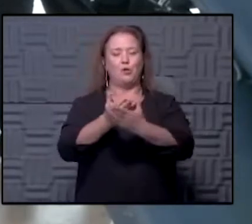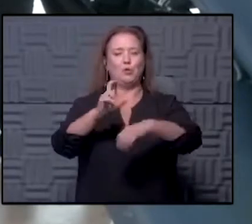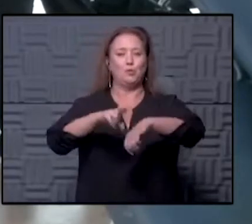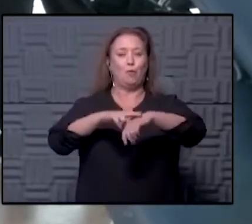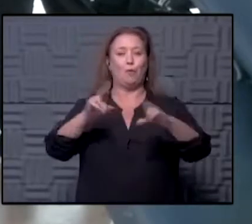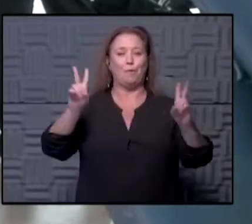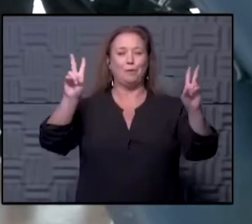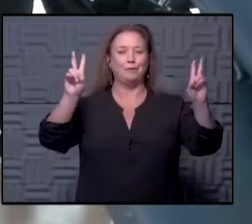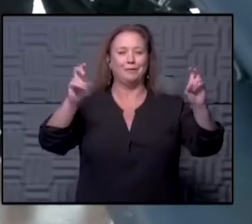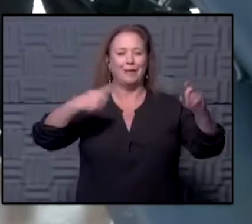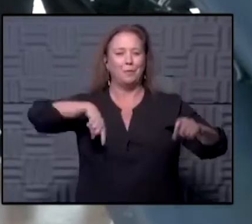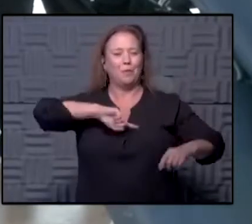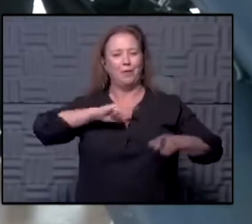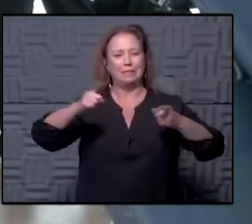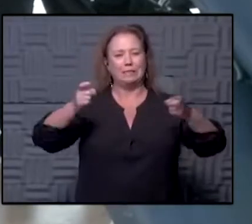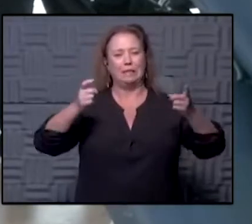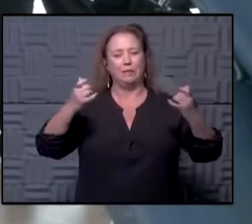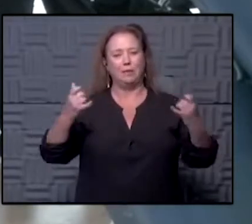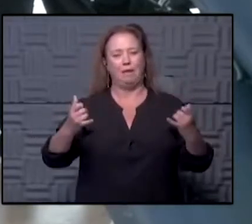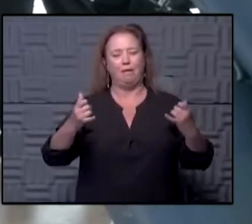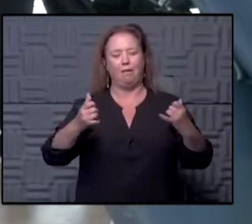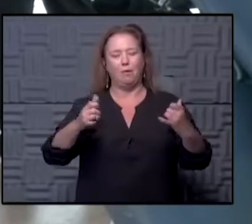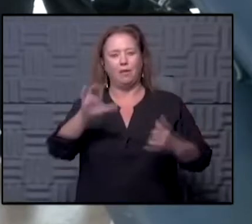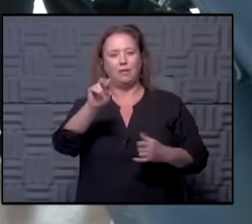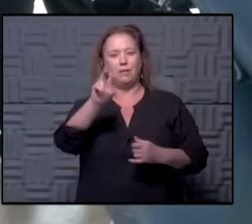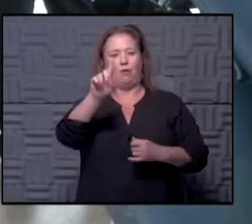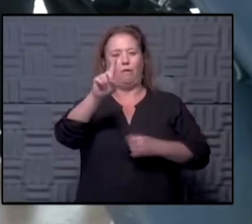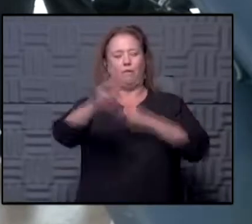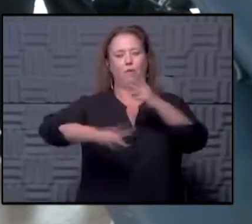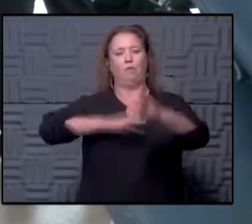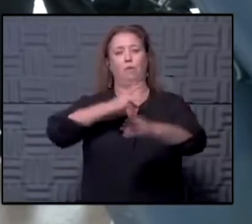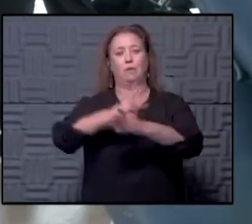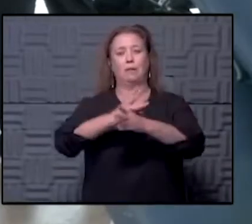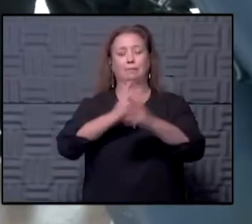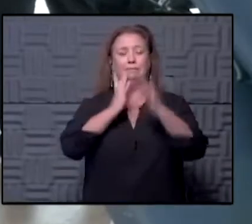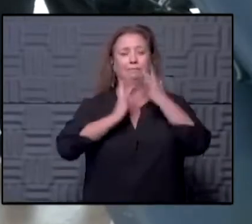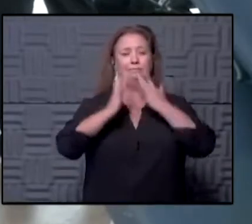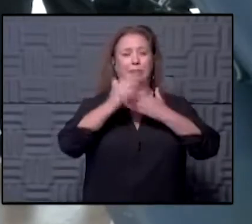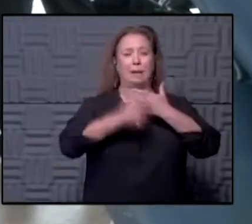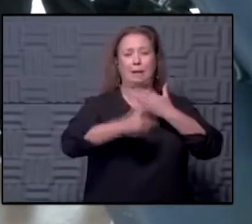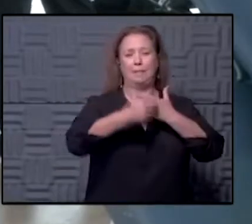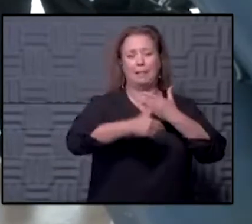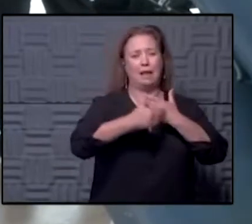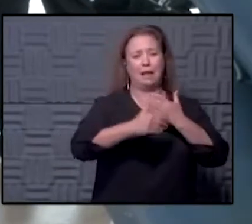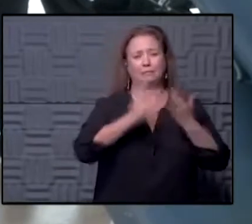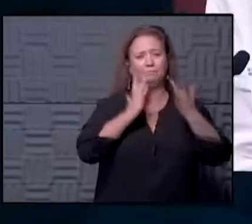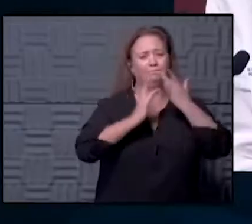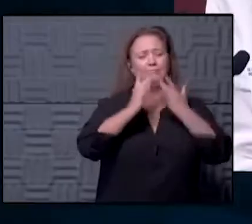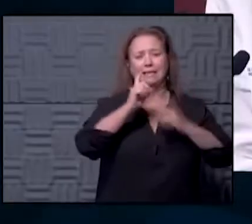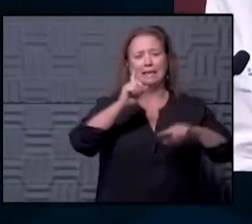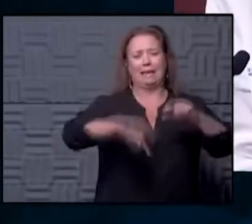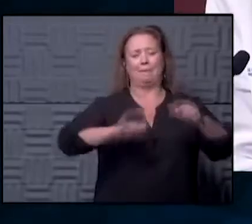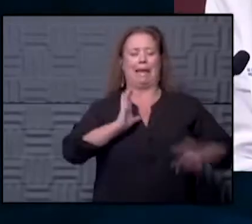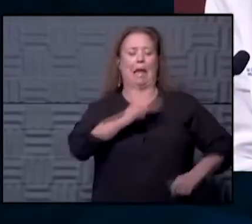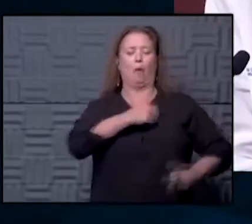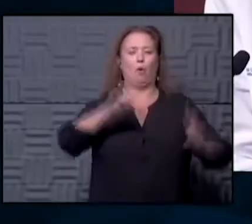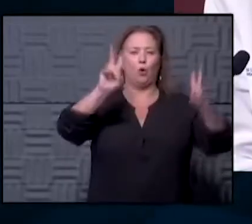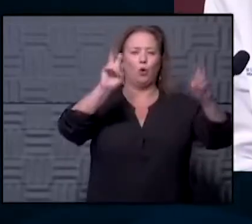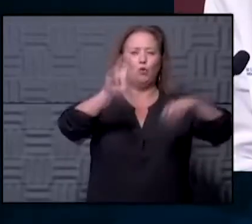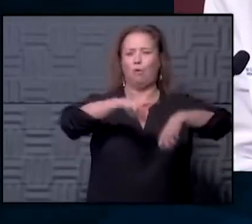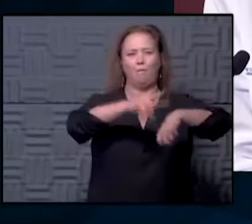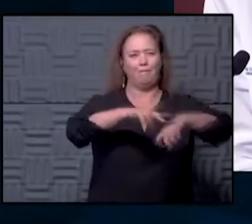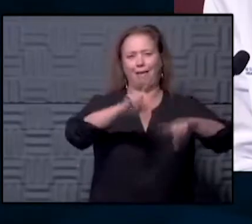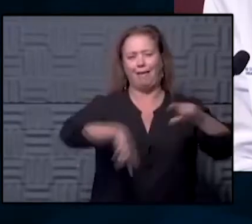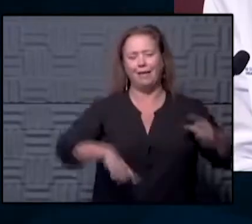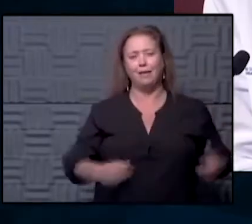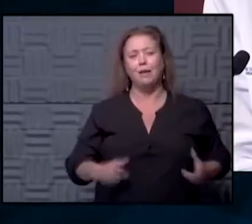dealing with, in this post-COVID world. But a blood shortage can't be a new normal. It just can't. So, we're really